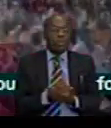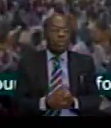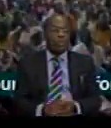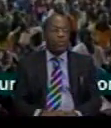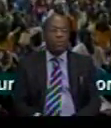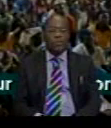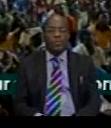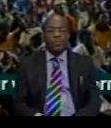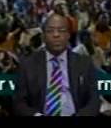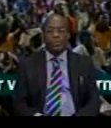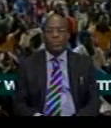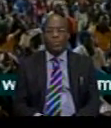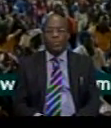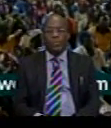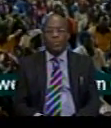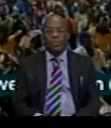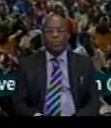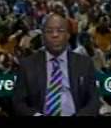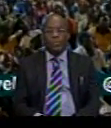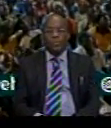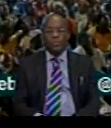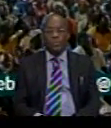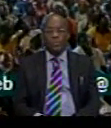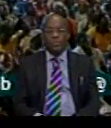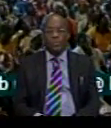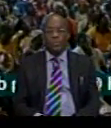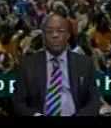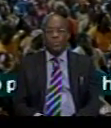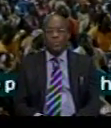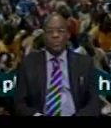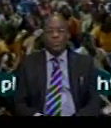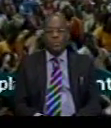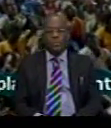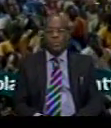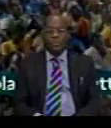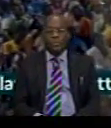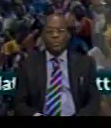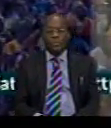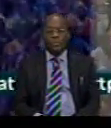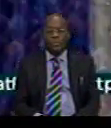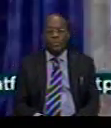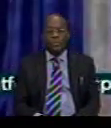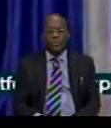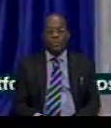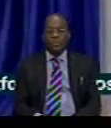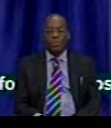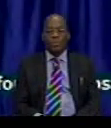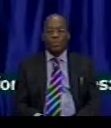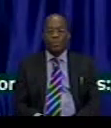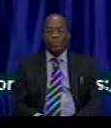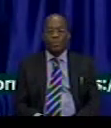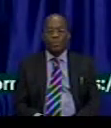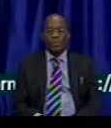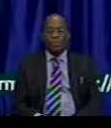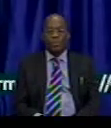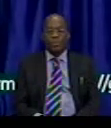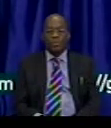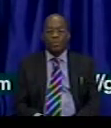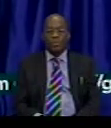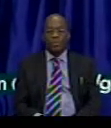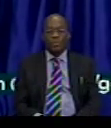Nous allons écouter Monsieur Amegbeto Assi. Il est âgé de 61 ans. Il a un grand témoignage à nous donner. On vous